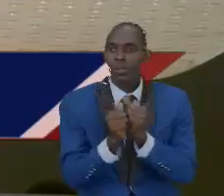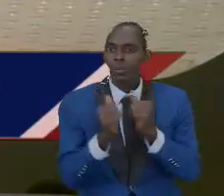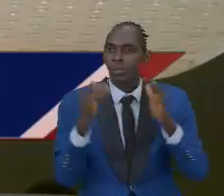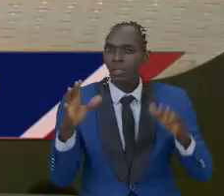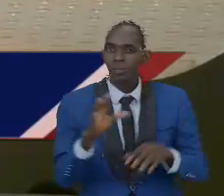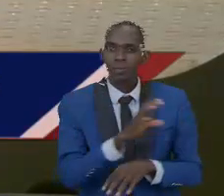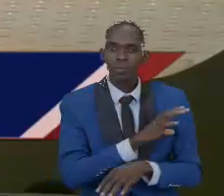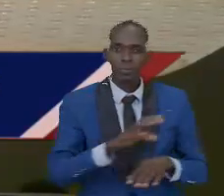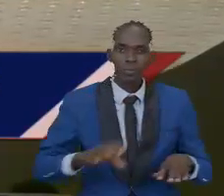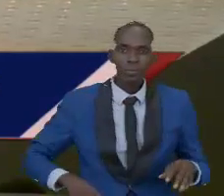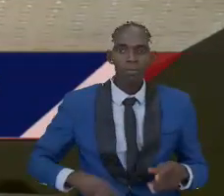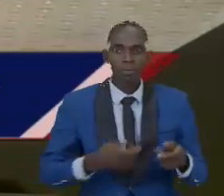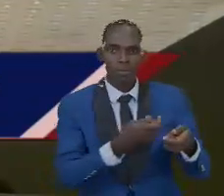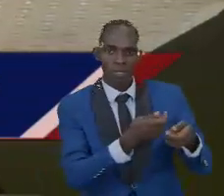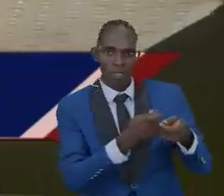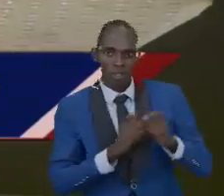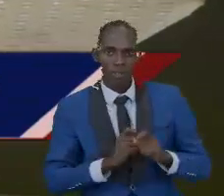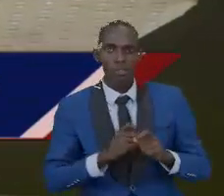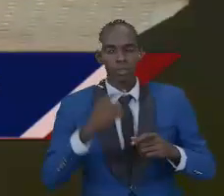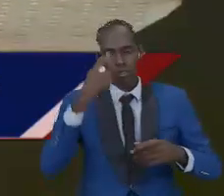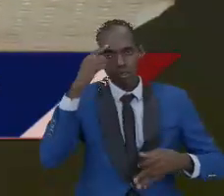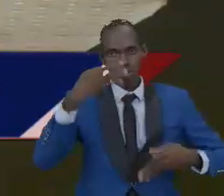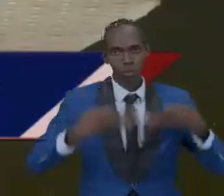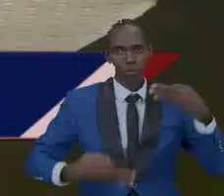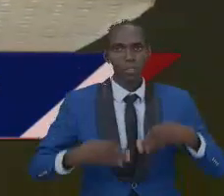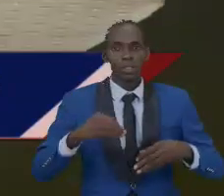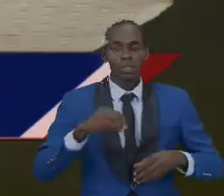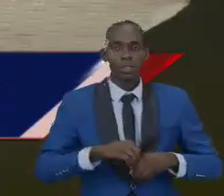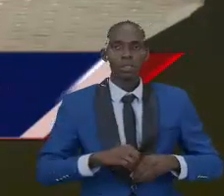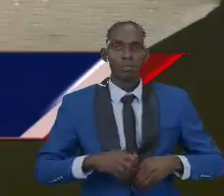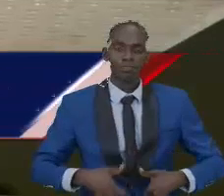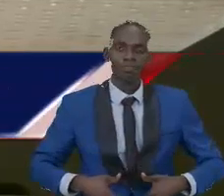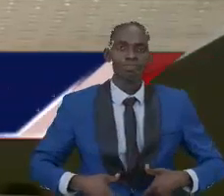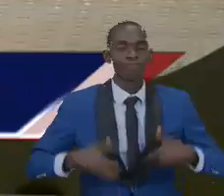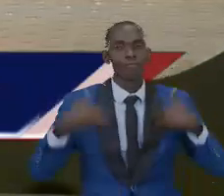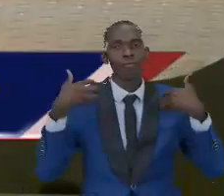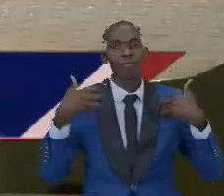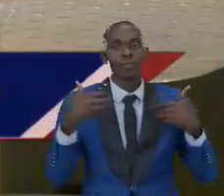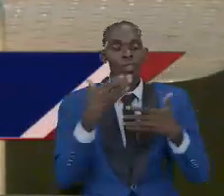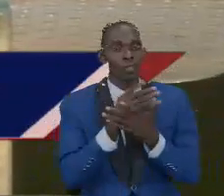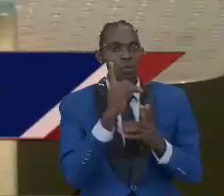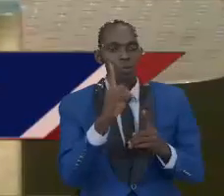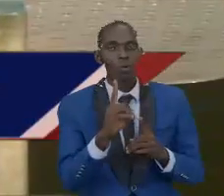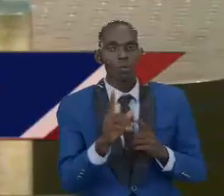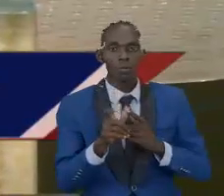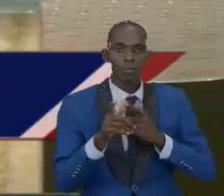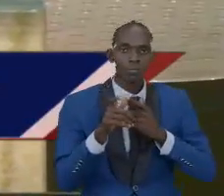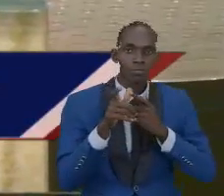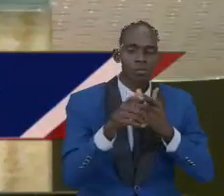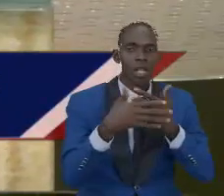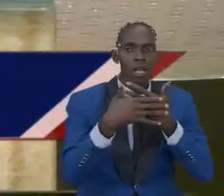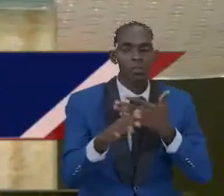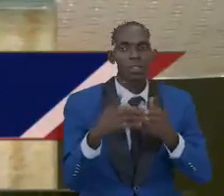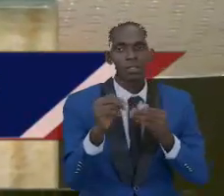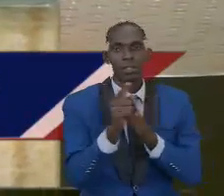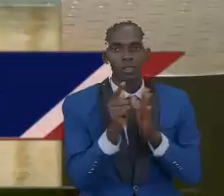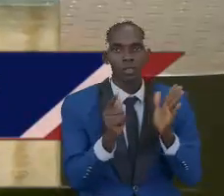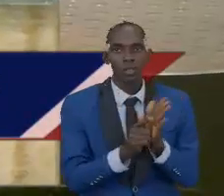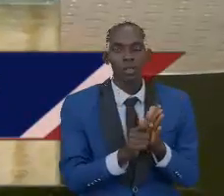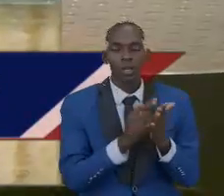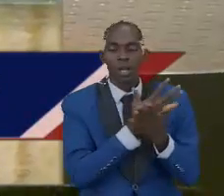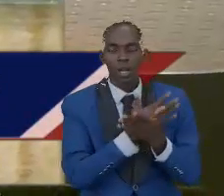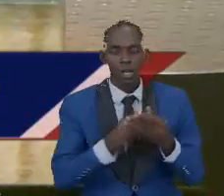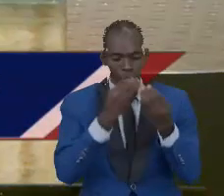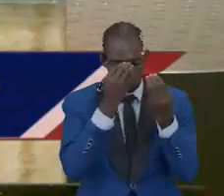attracts judgments in Fury somebody running after the law and obeying the